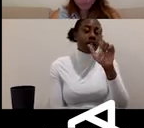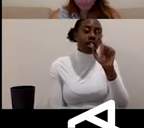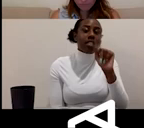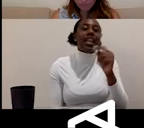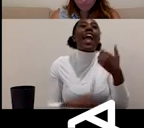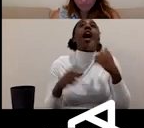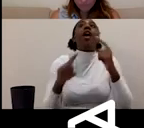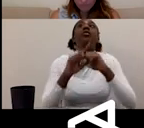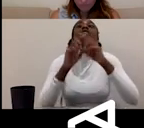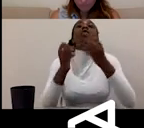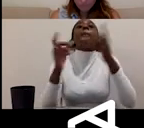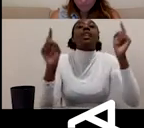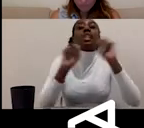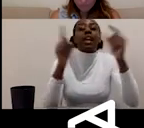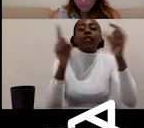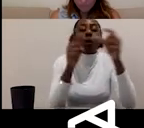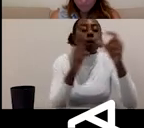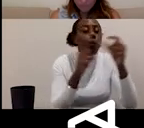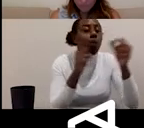of that, right?